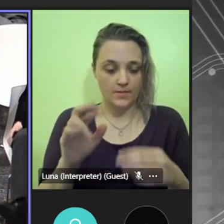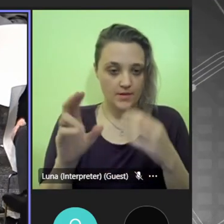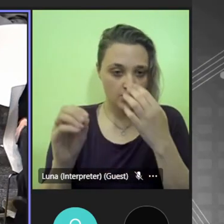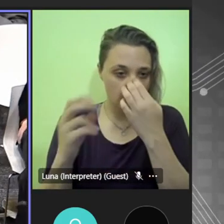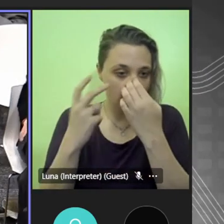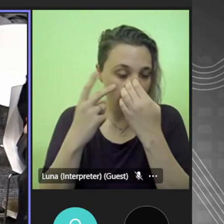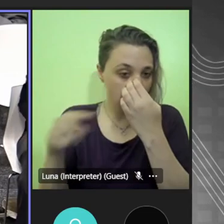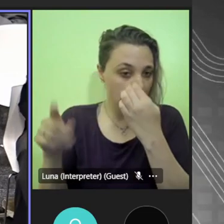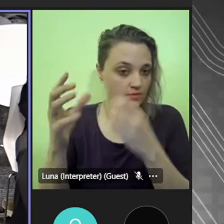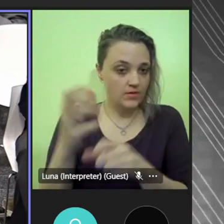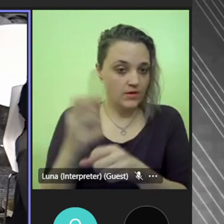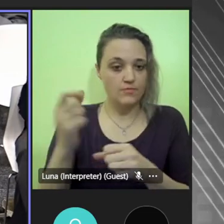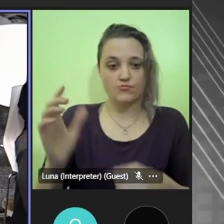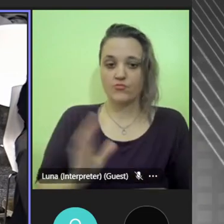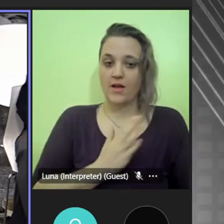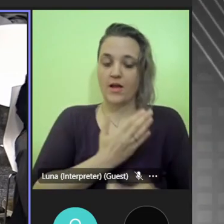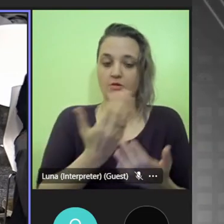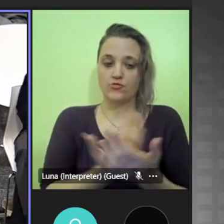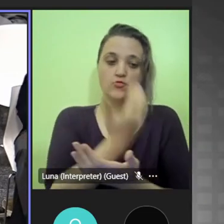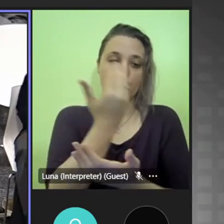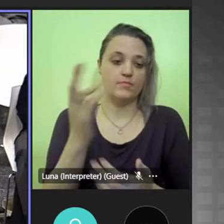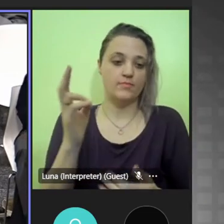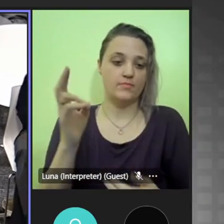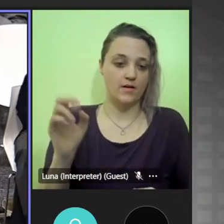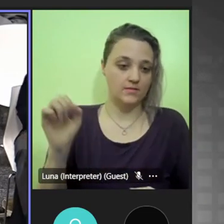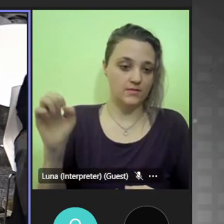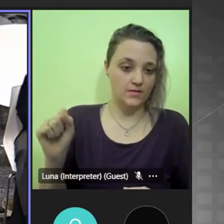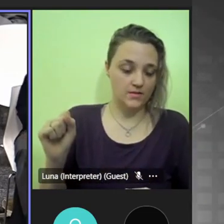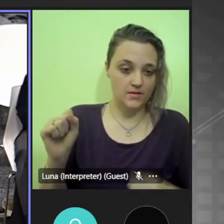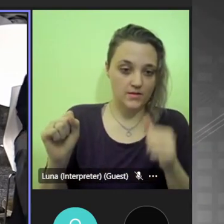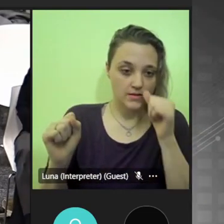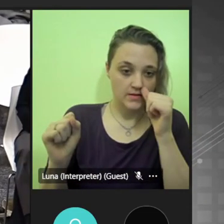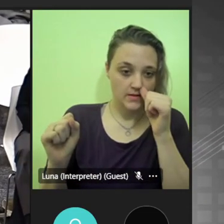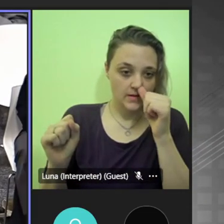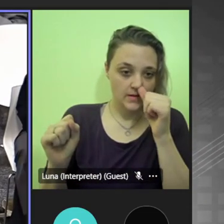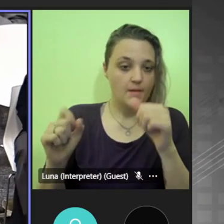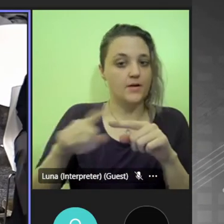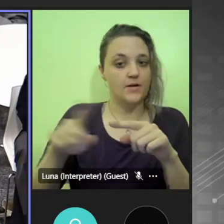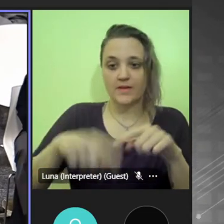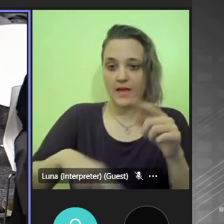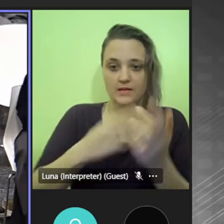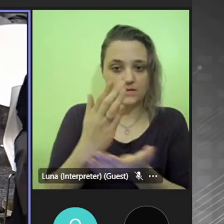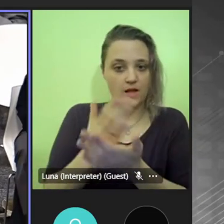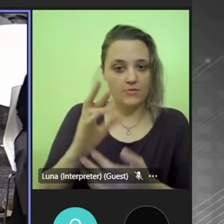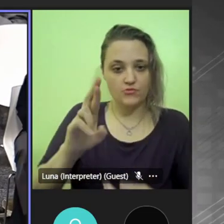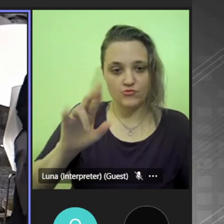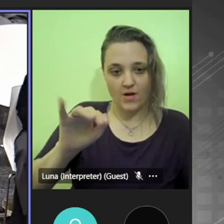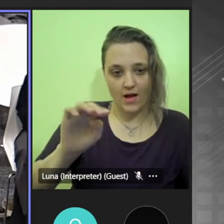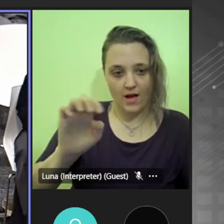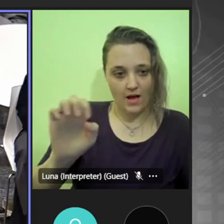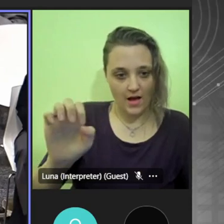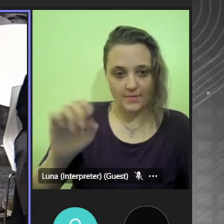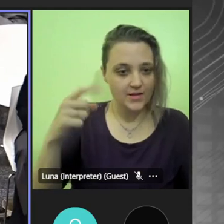Metro? I see y'all buy brand new buses, brand new police cars, and can't stop